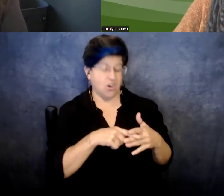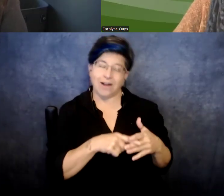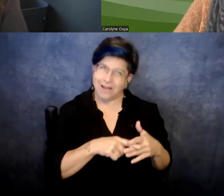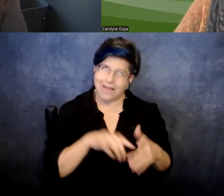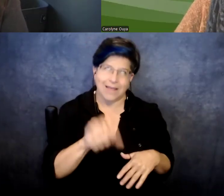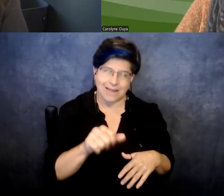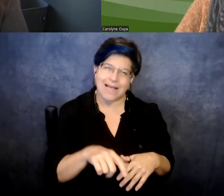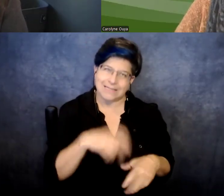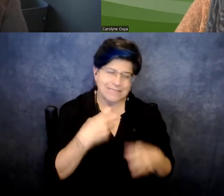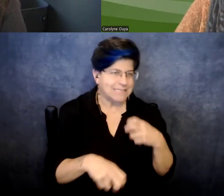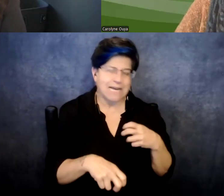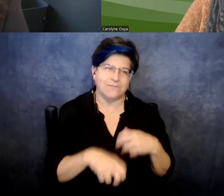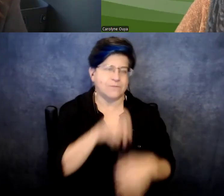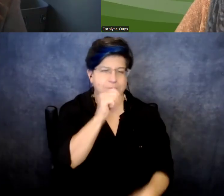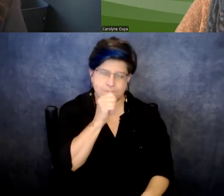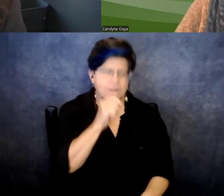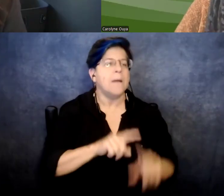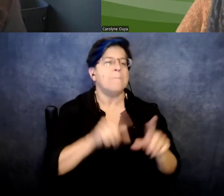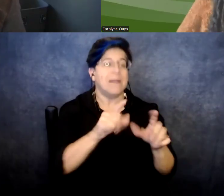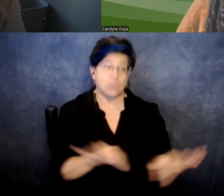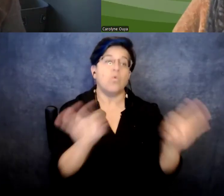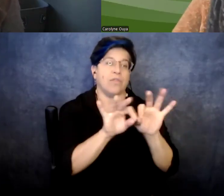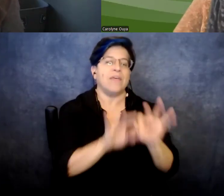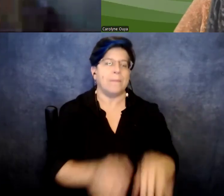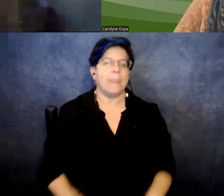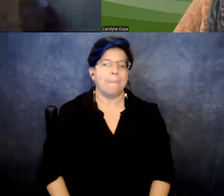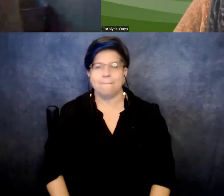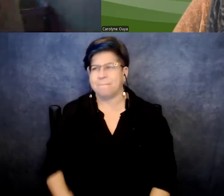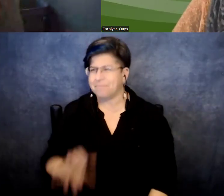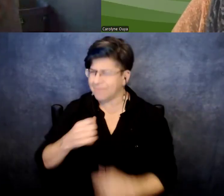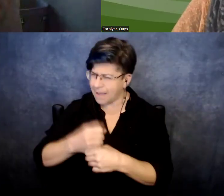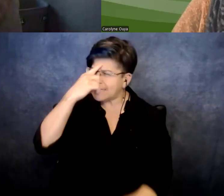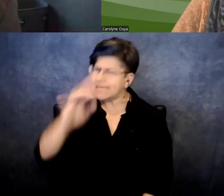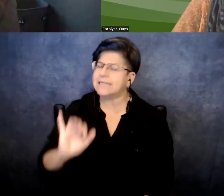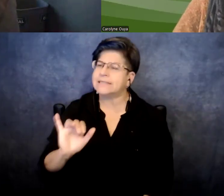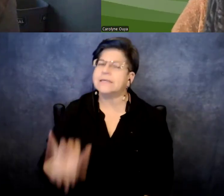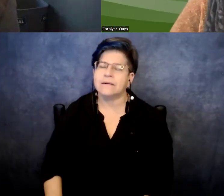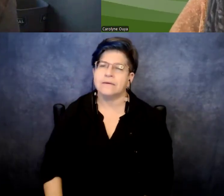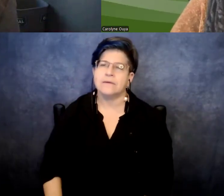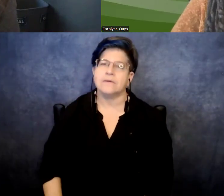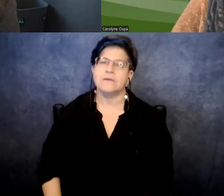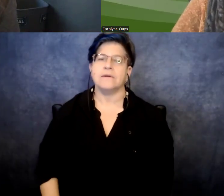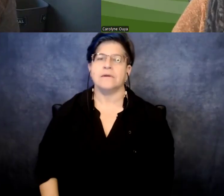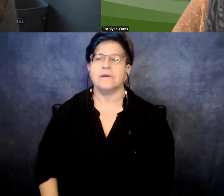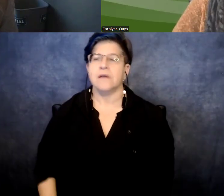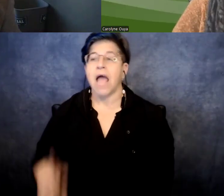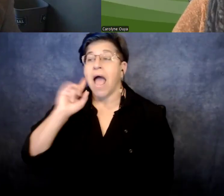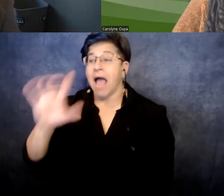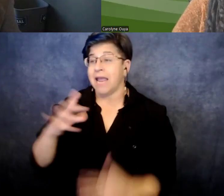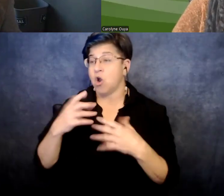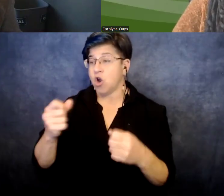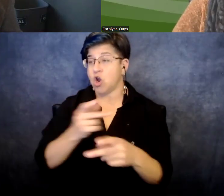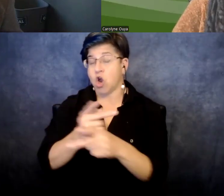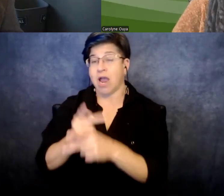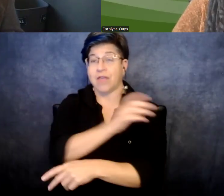first, but it is worth it in the long run. That makes sense. And I hear that your healthcare clinic partners